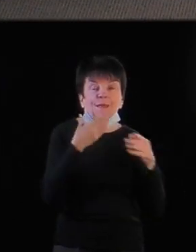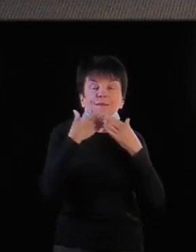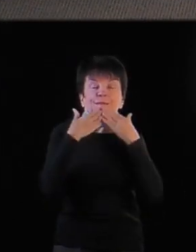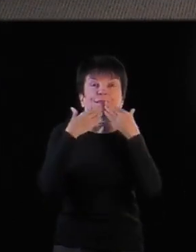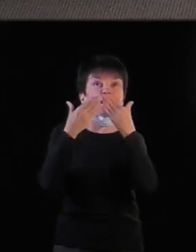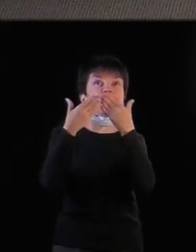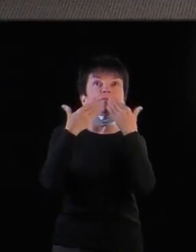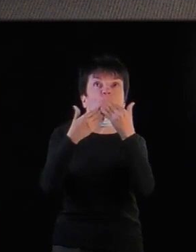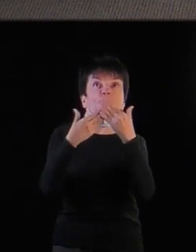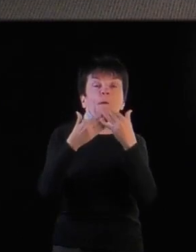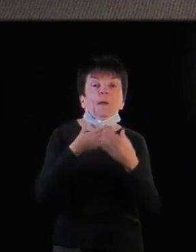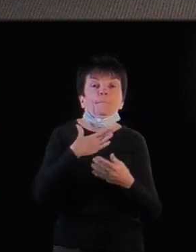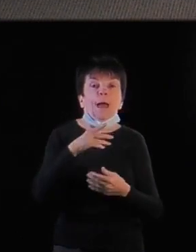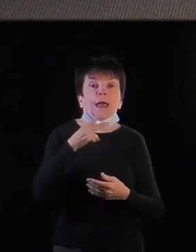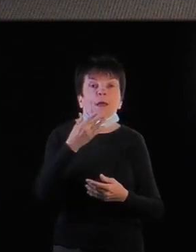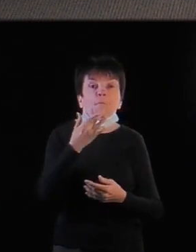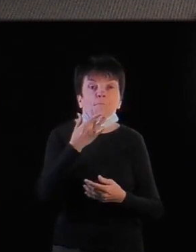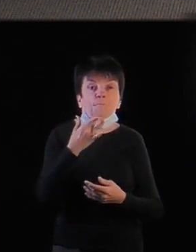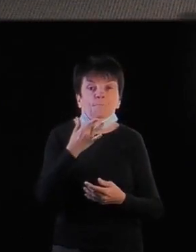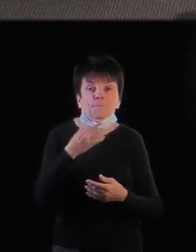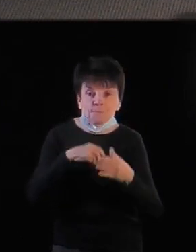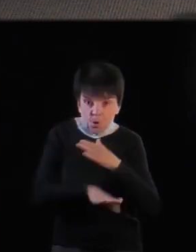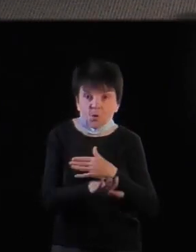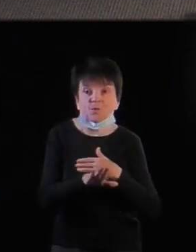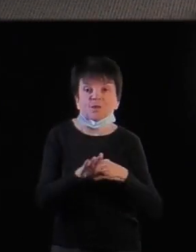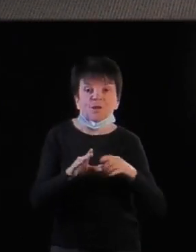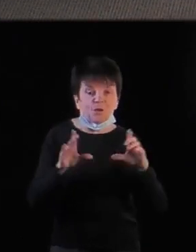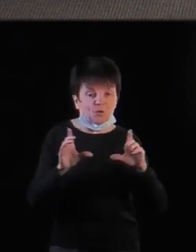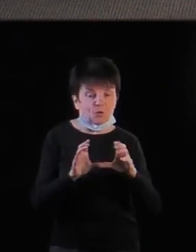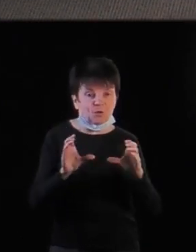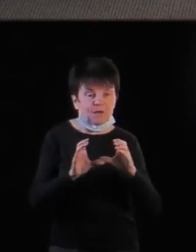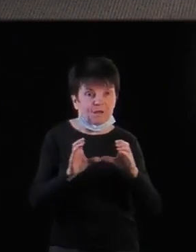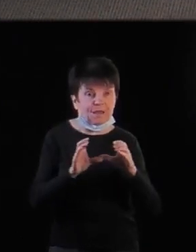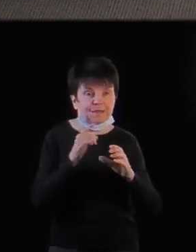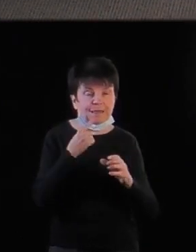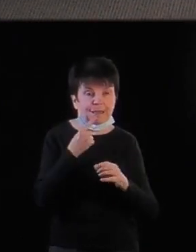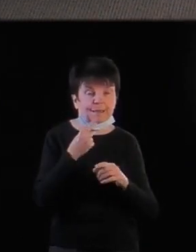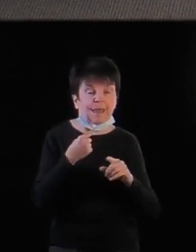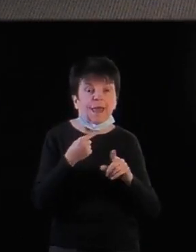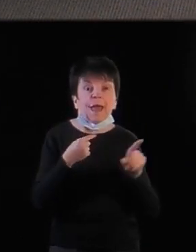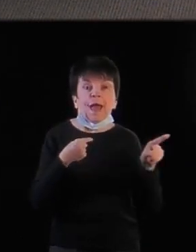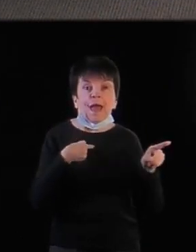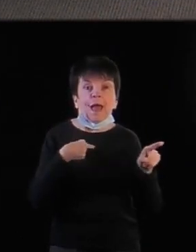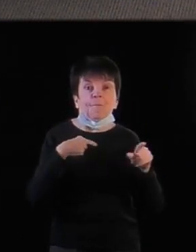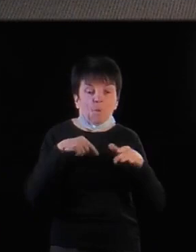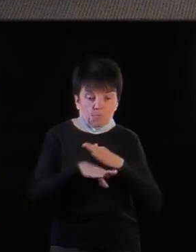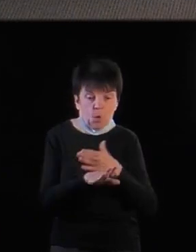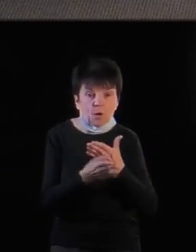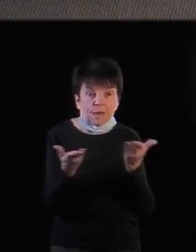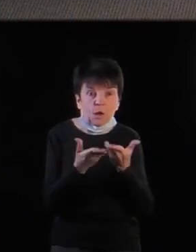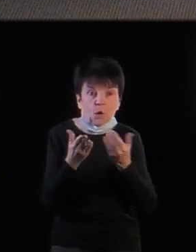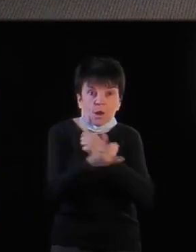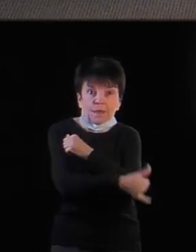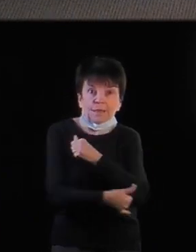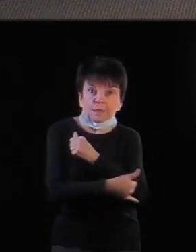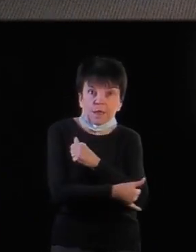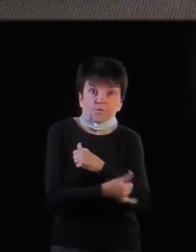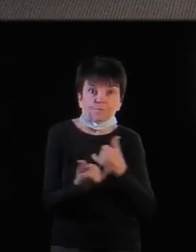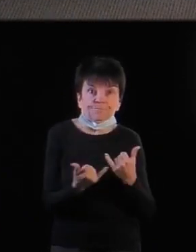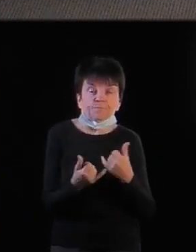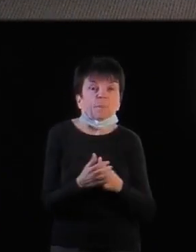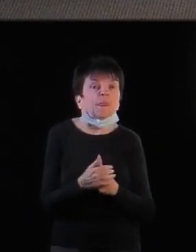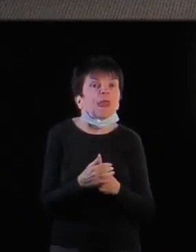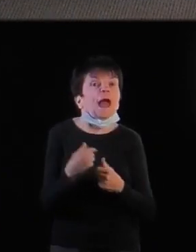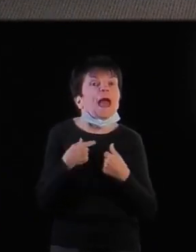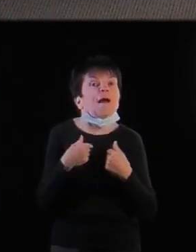birth certificate that says I was born in this country. I'm so thankful that I hold a passport that allows me to travel